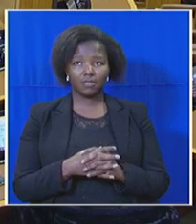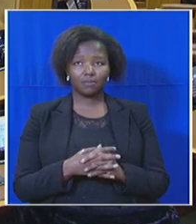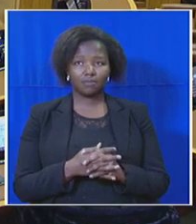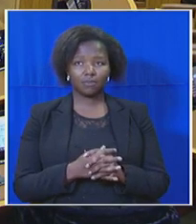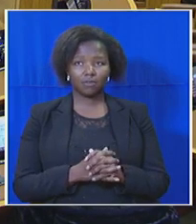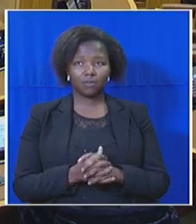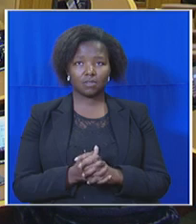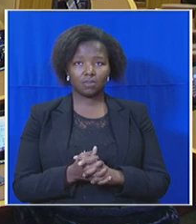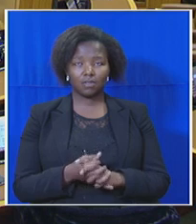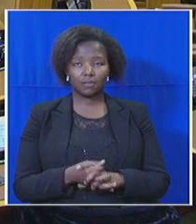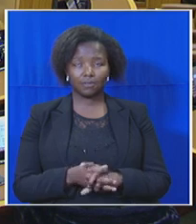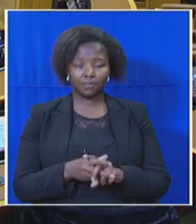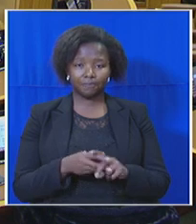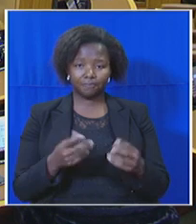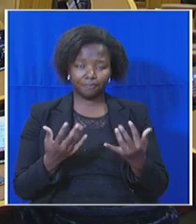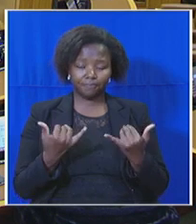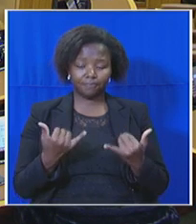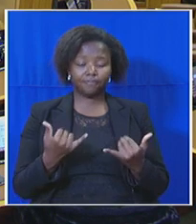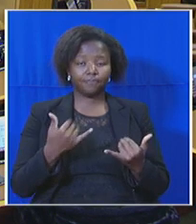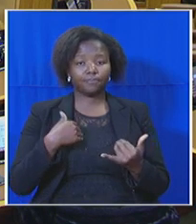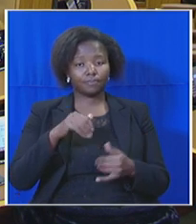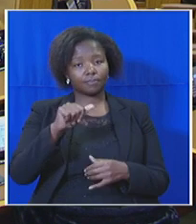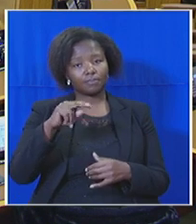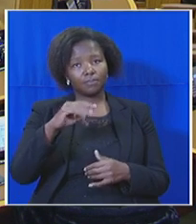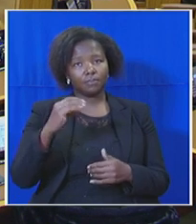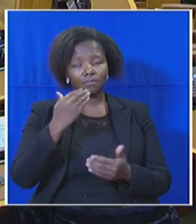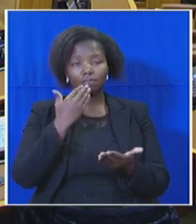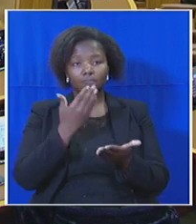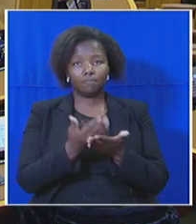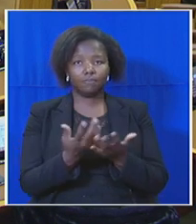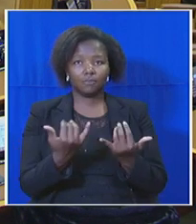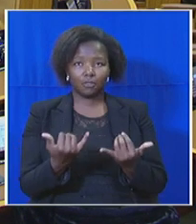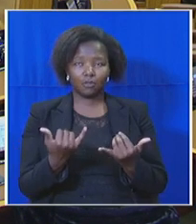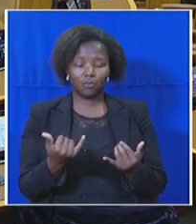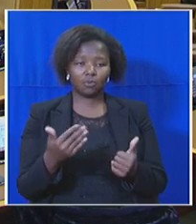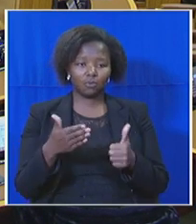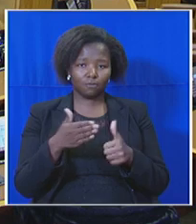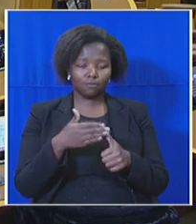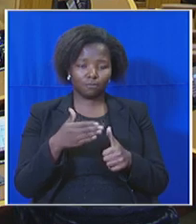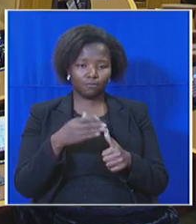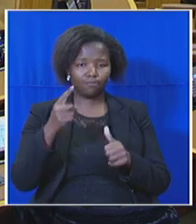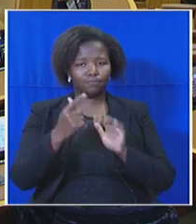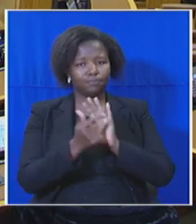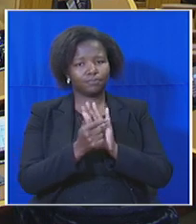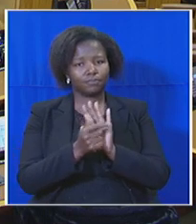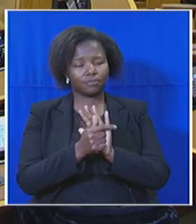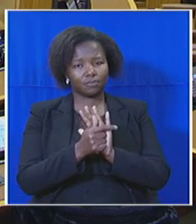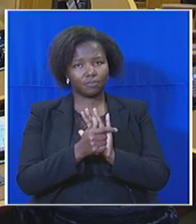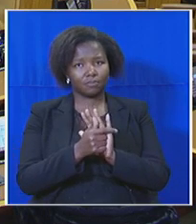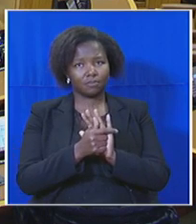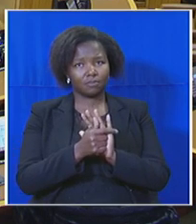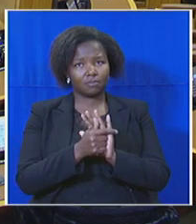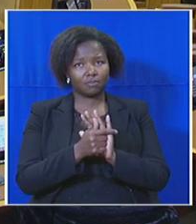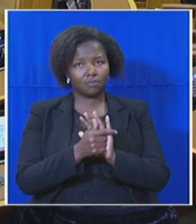Chairperson, the ANC moves without notice that the House welcomes the prescribed minimum sentence of life in